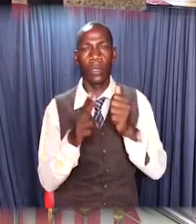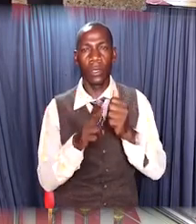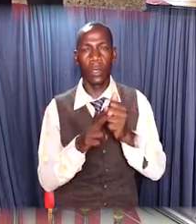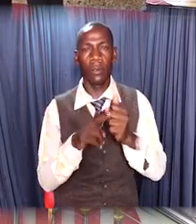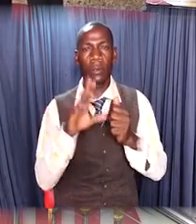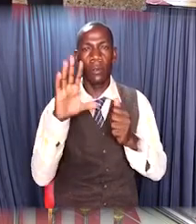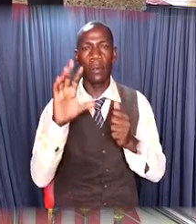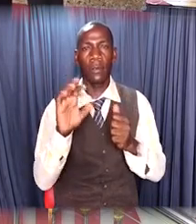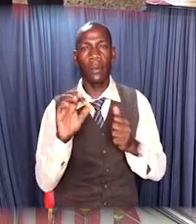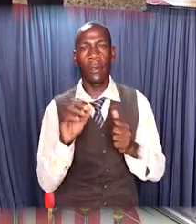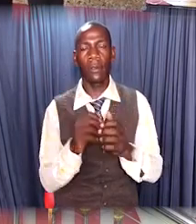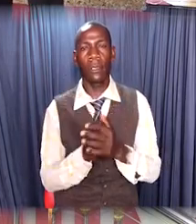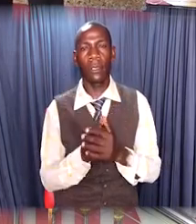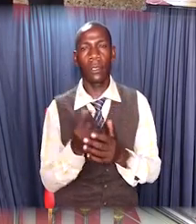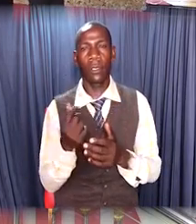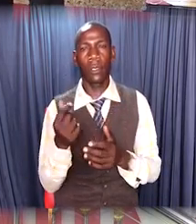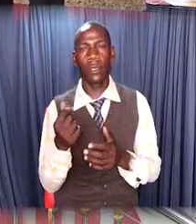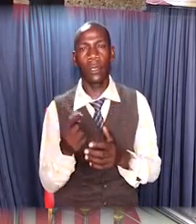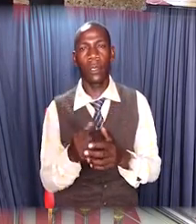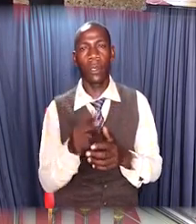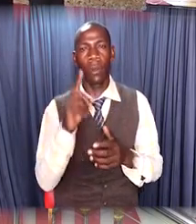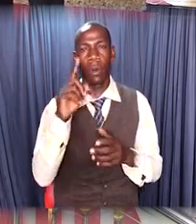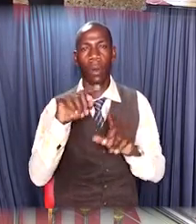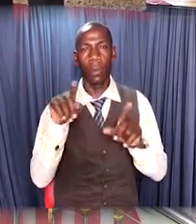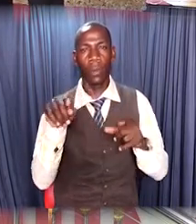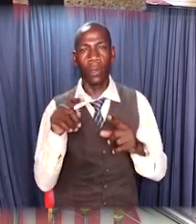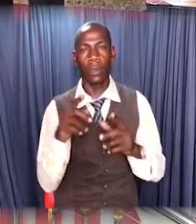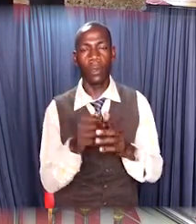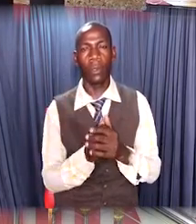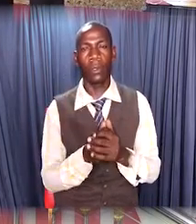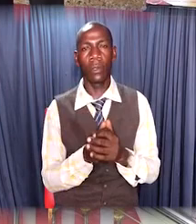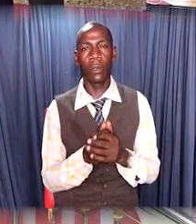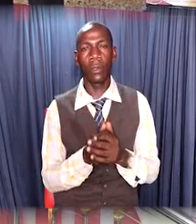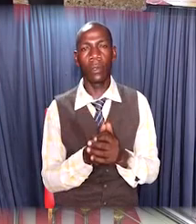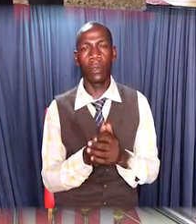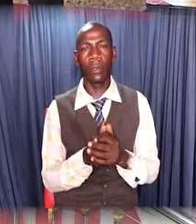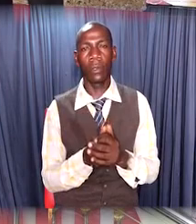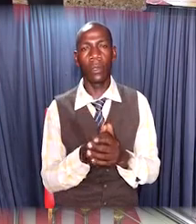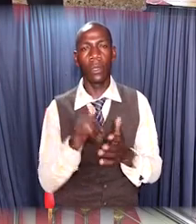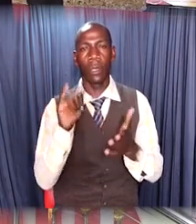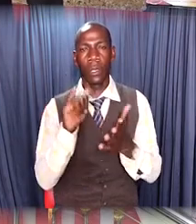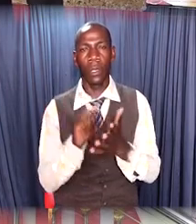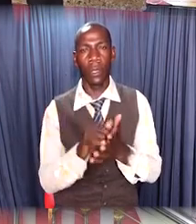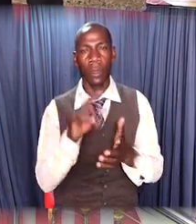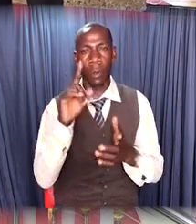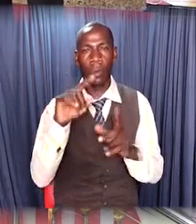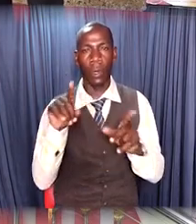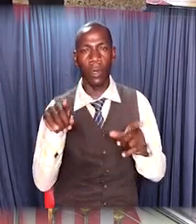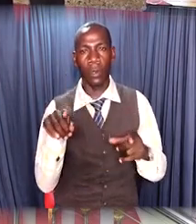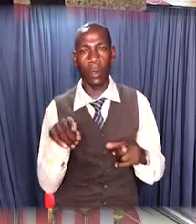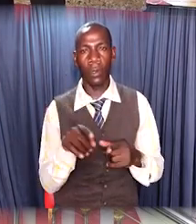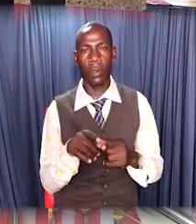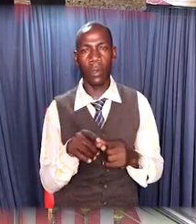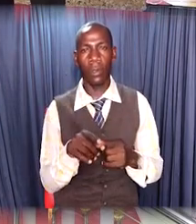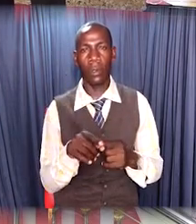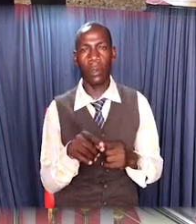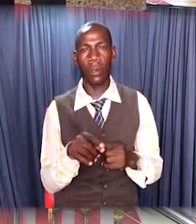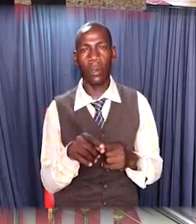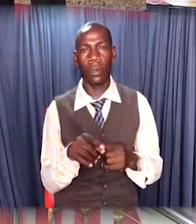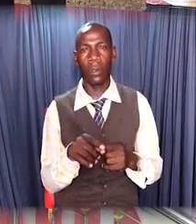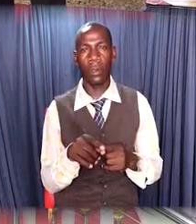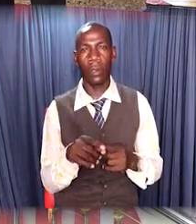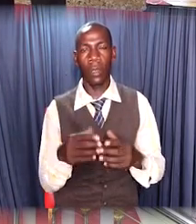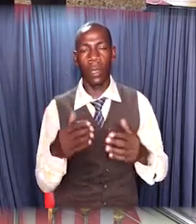750. Around 750 shillings. Box moja. Only one carton. Hiyo box moja hiyo, that one carton,